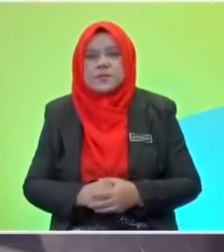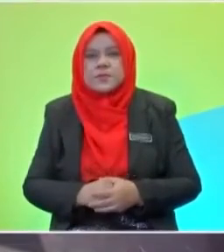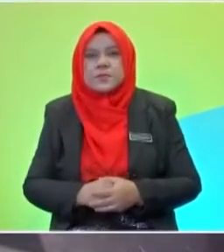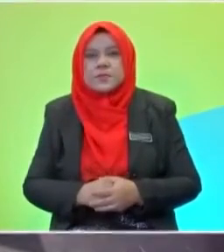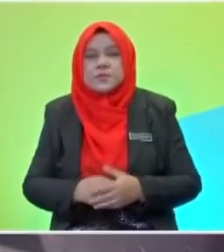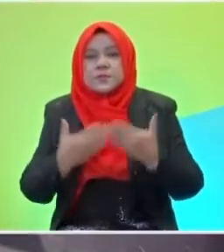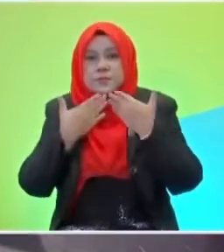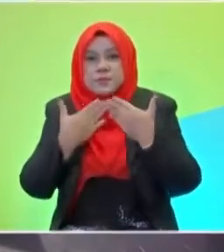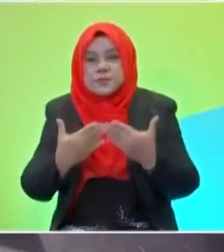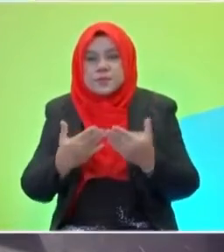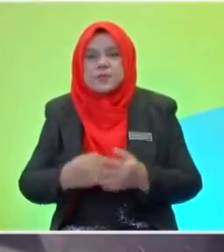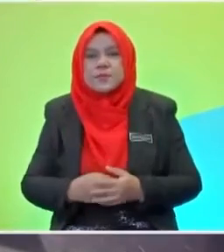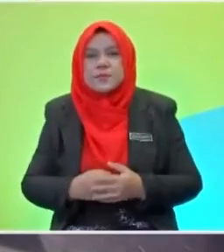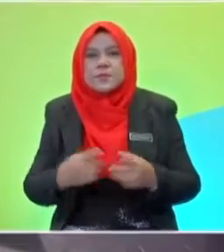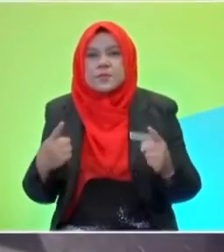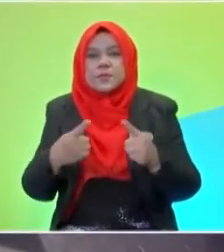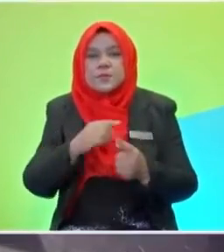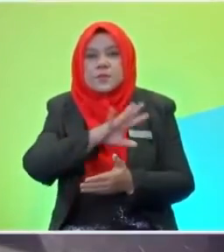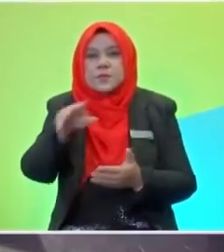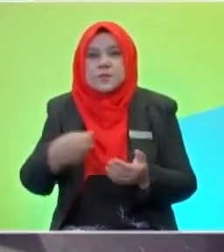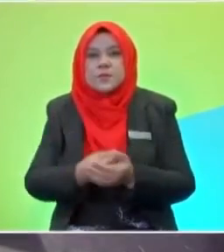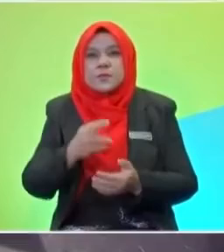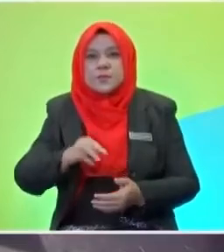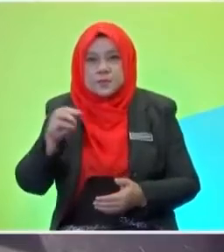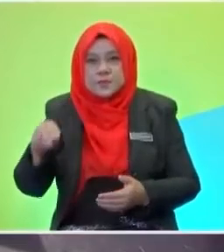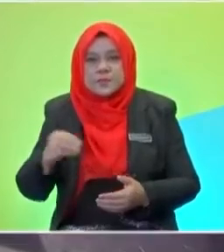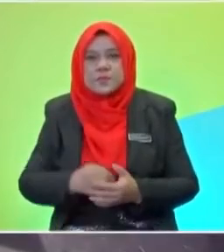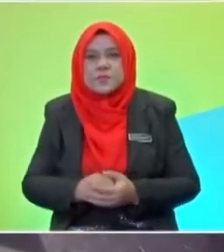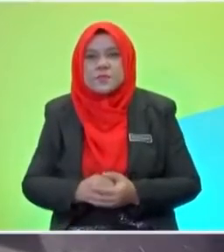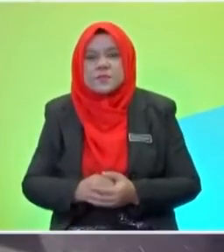I want to say thank you very much to our pupils as well as Mr. Ragu.